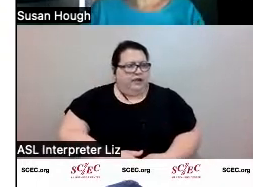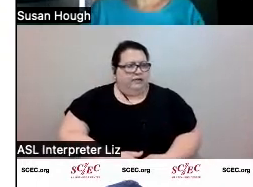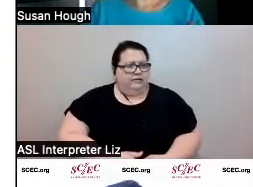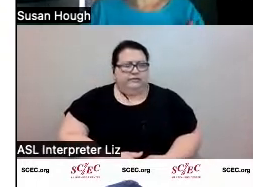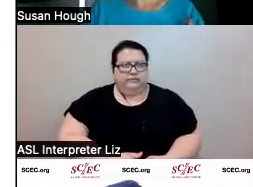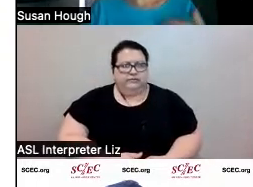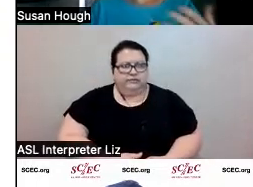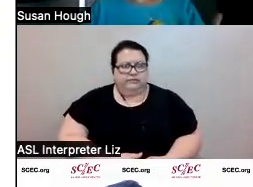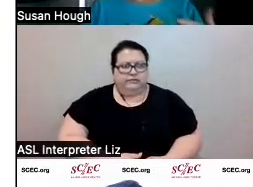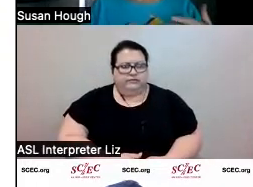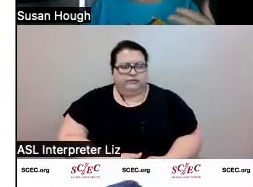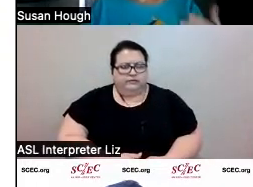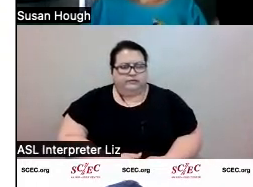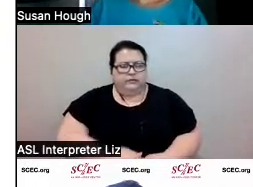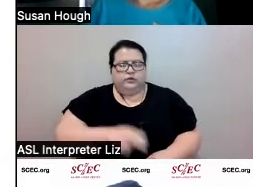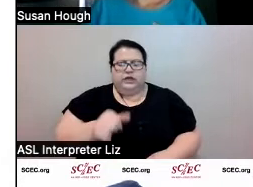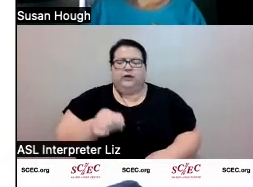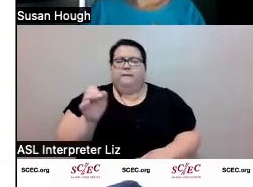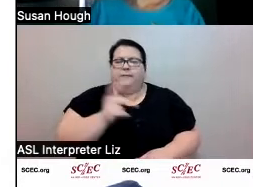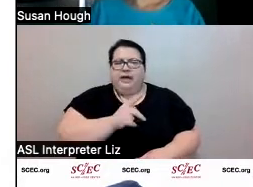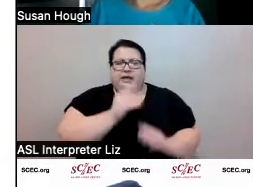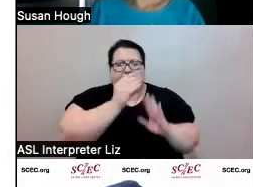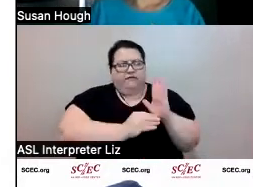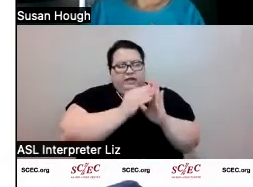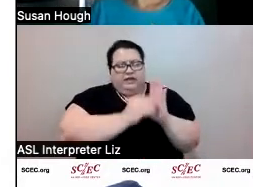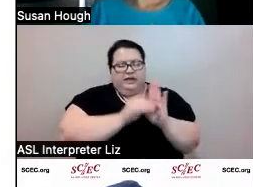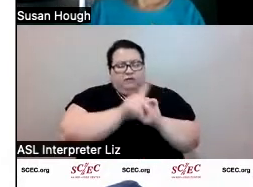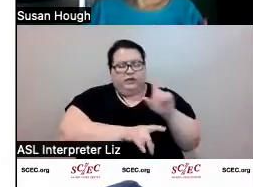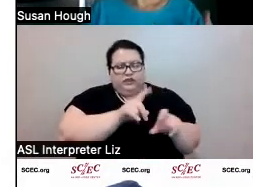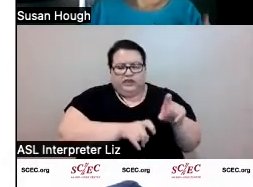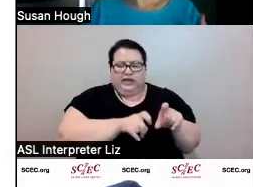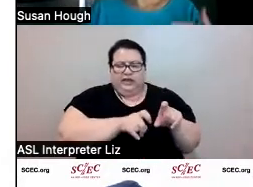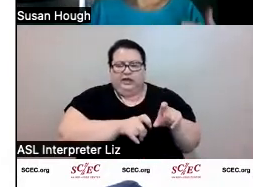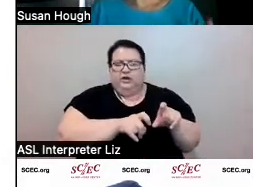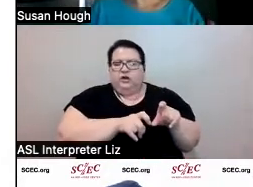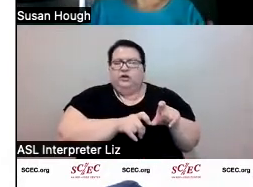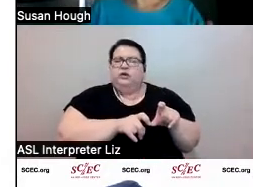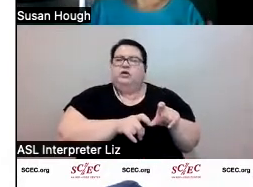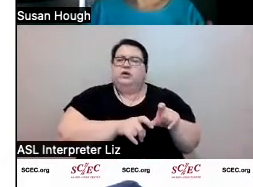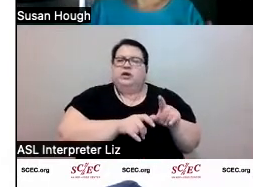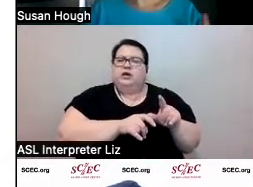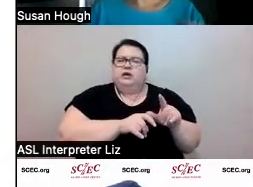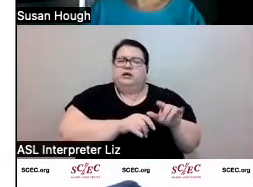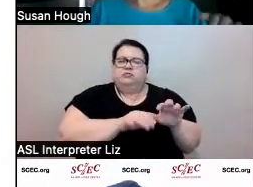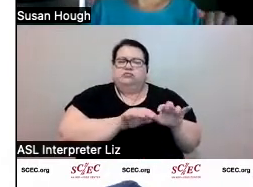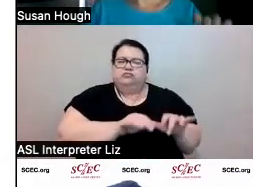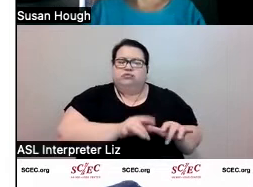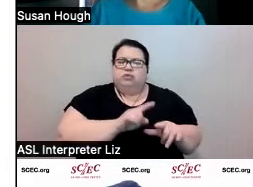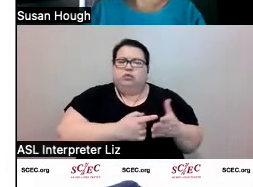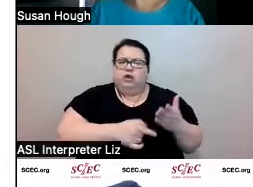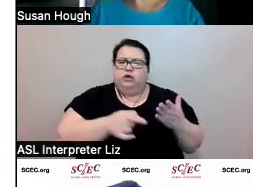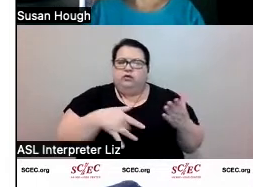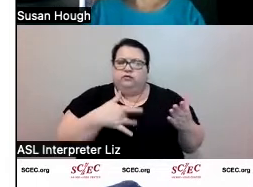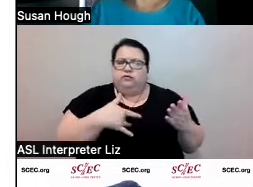contribute you can fill out a questionnaire retroactively and report in what you felt. Be careful to